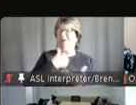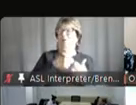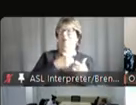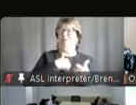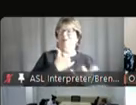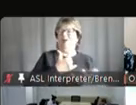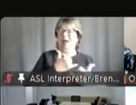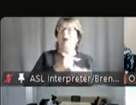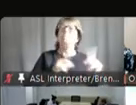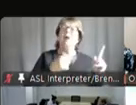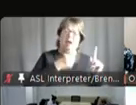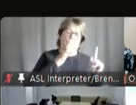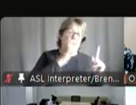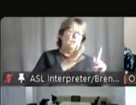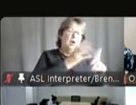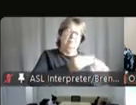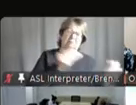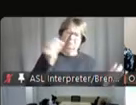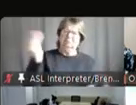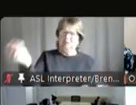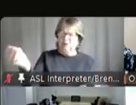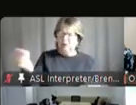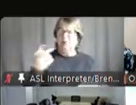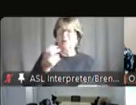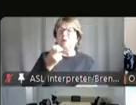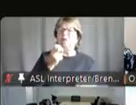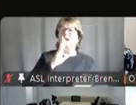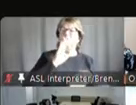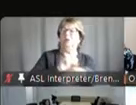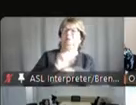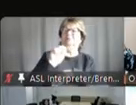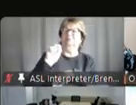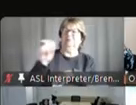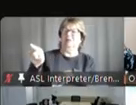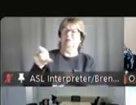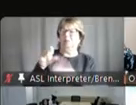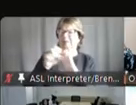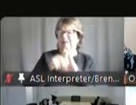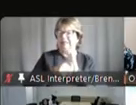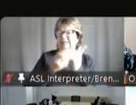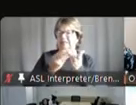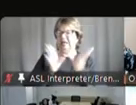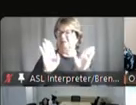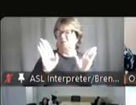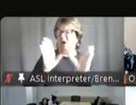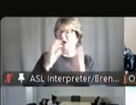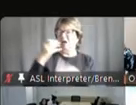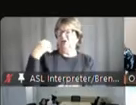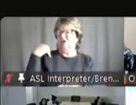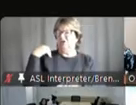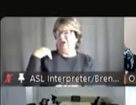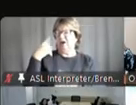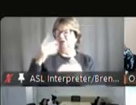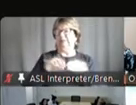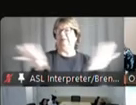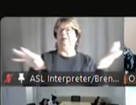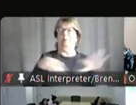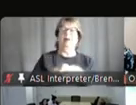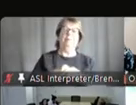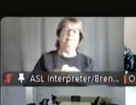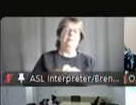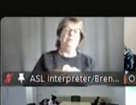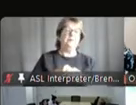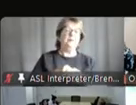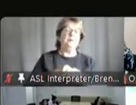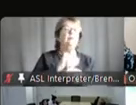certainly get that to you, and we could send that through the statewide chairs to disseminate. Yeah, that would